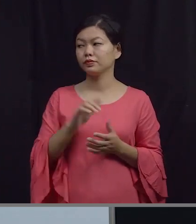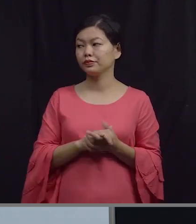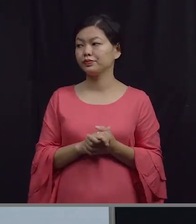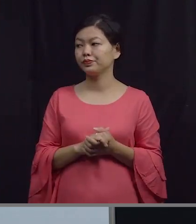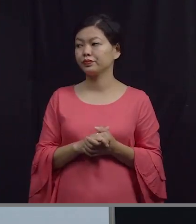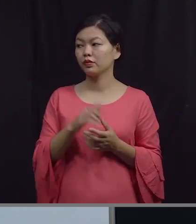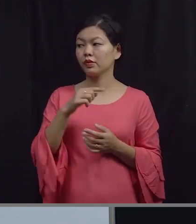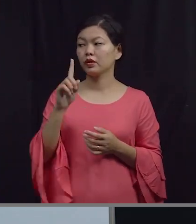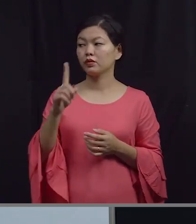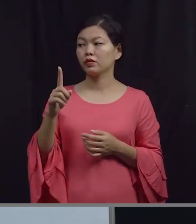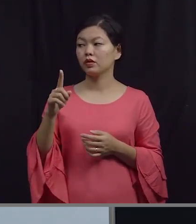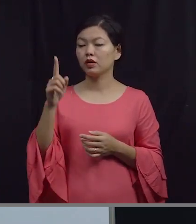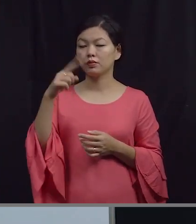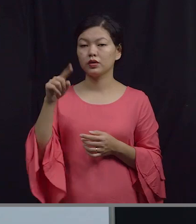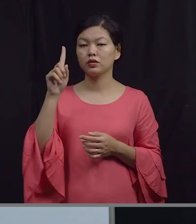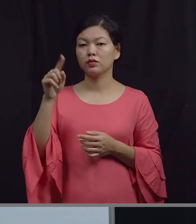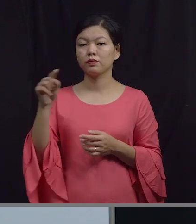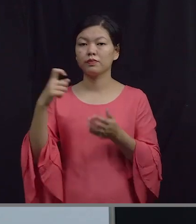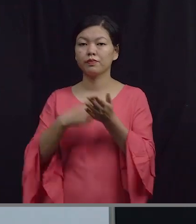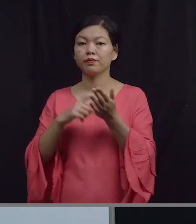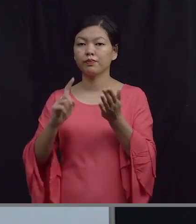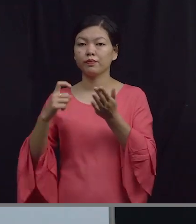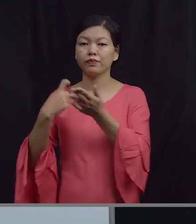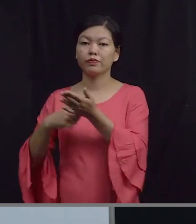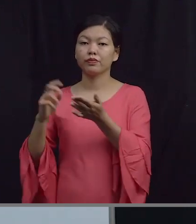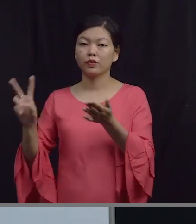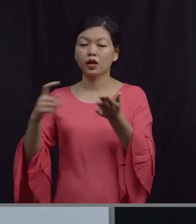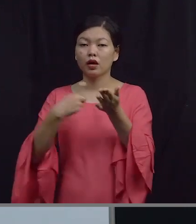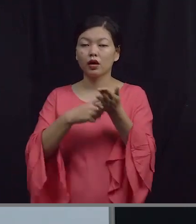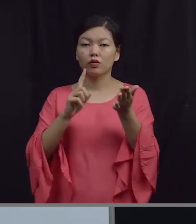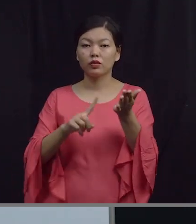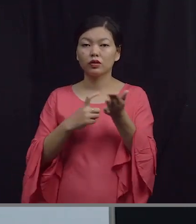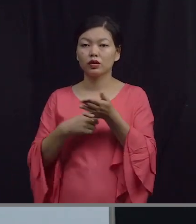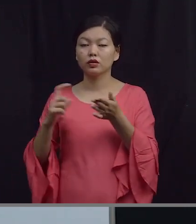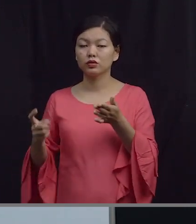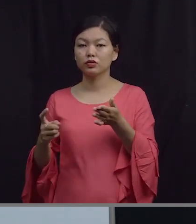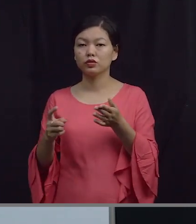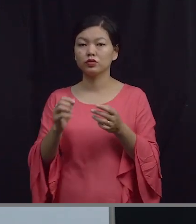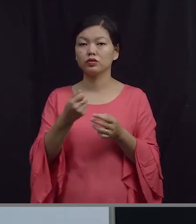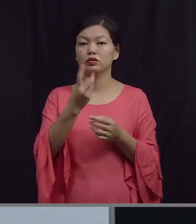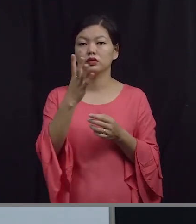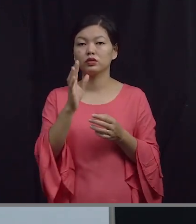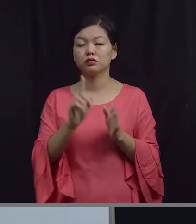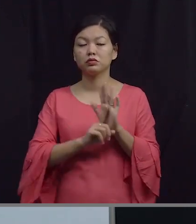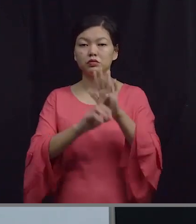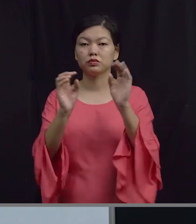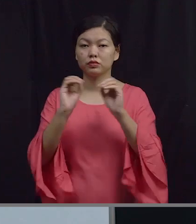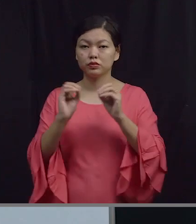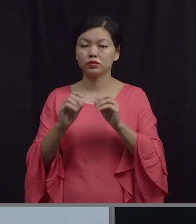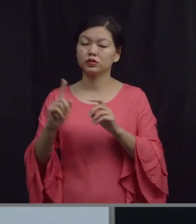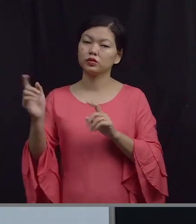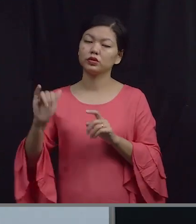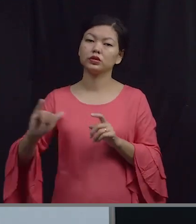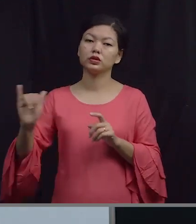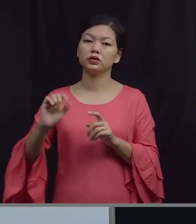r2, because r1 and r2 the value is not given. Okay, now 1 by 20. Now